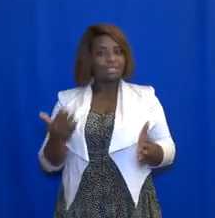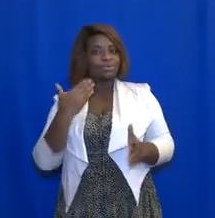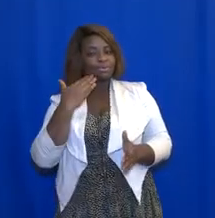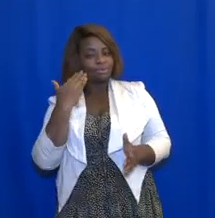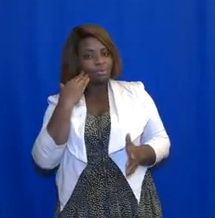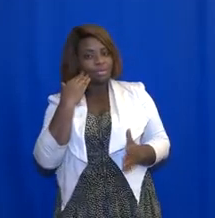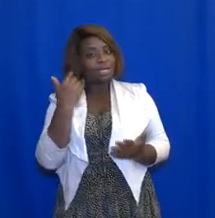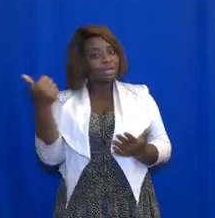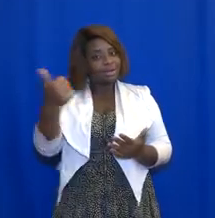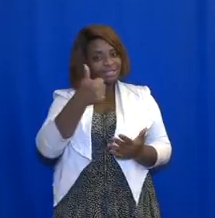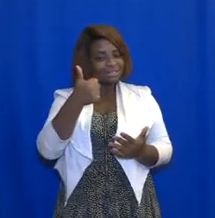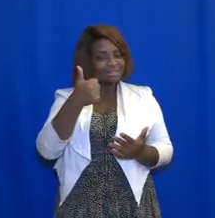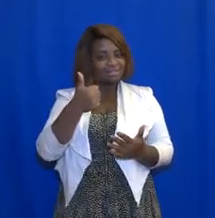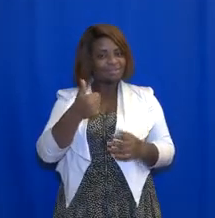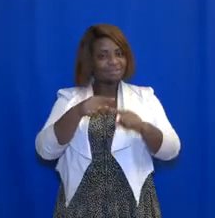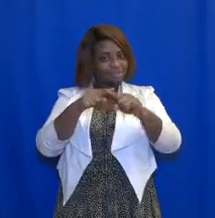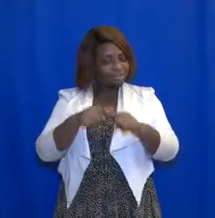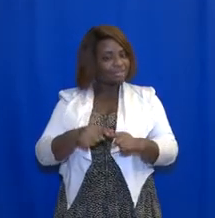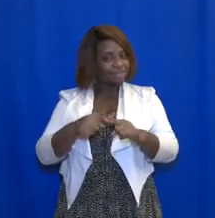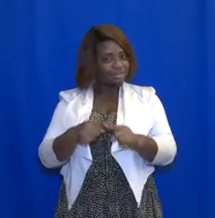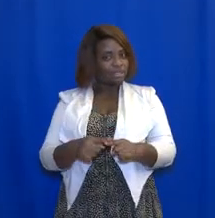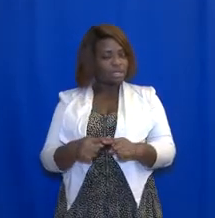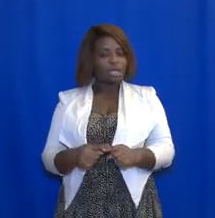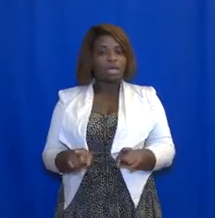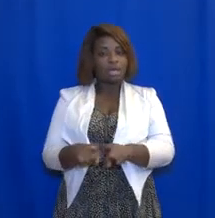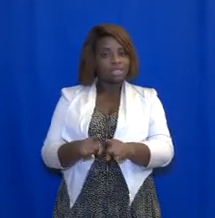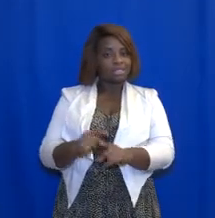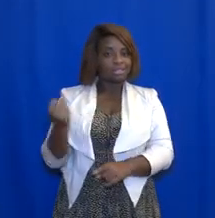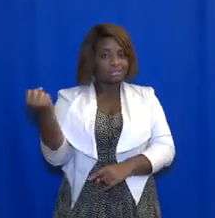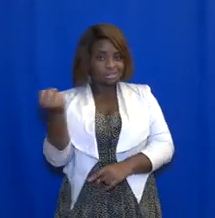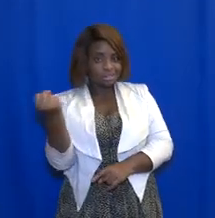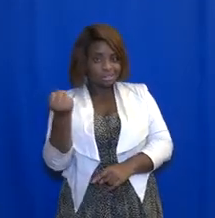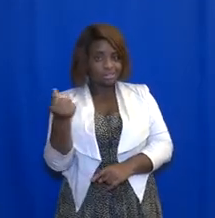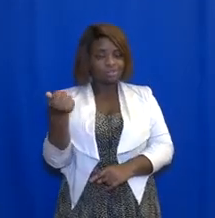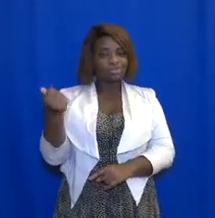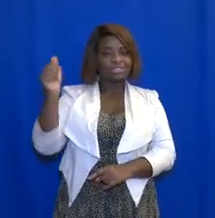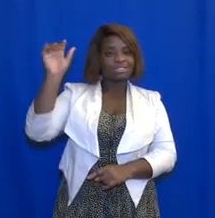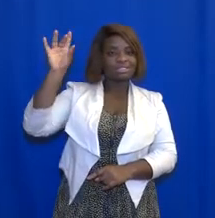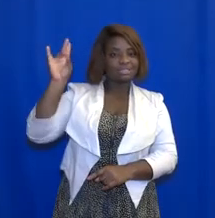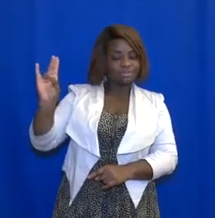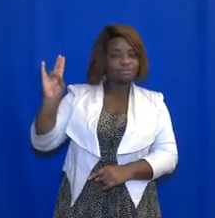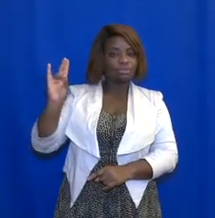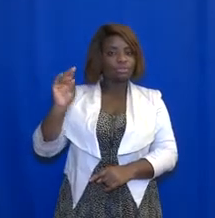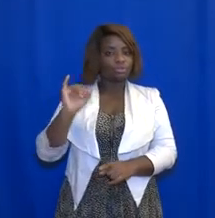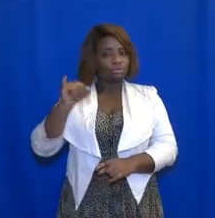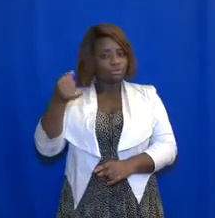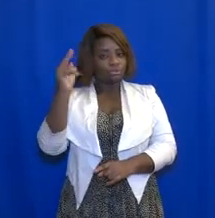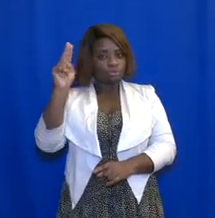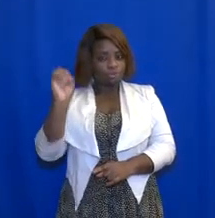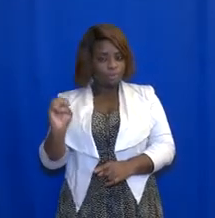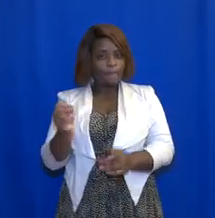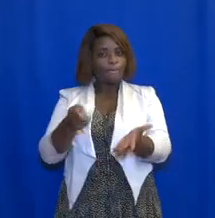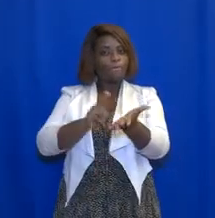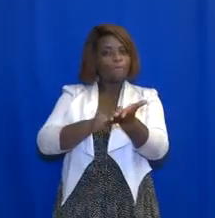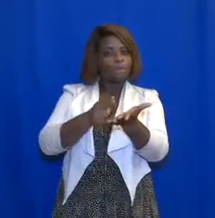our self-reliance. As of Saturday, 27th June, our country has